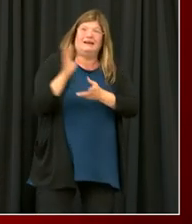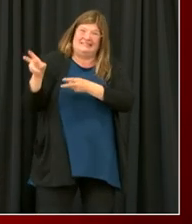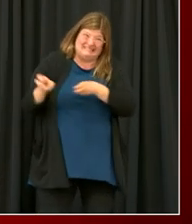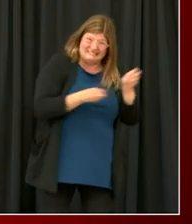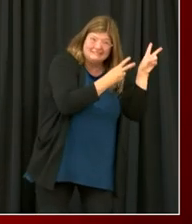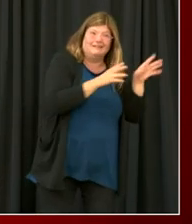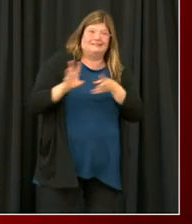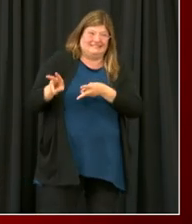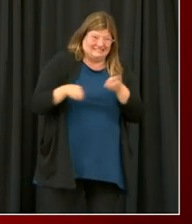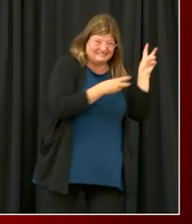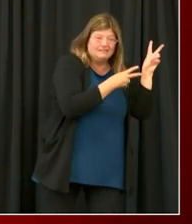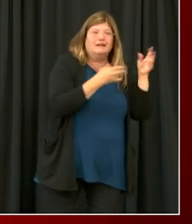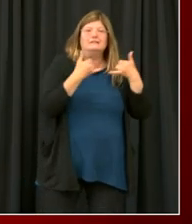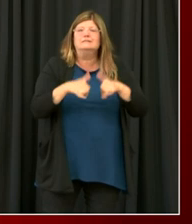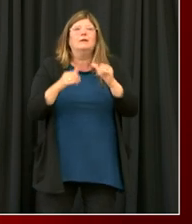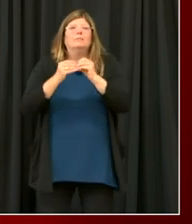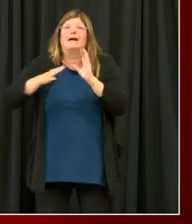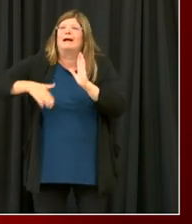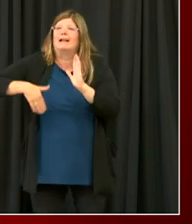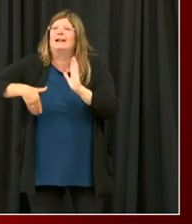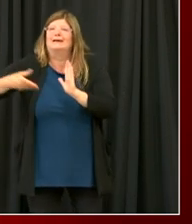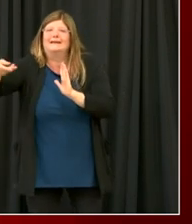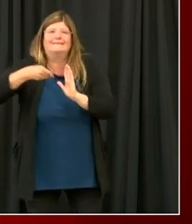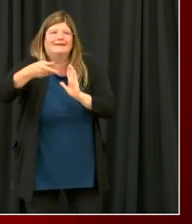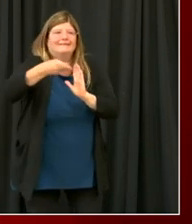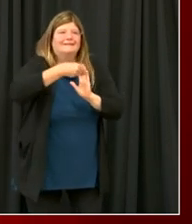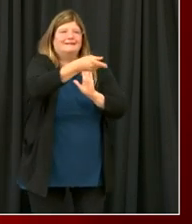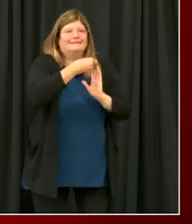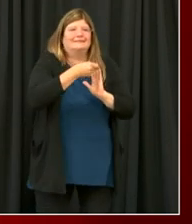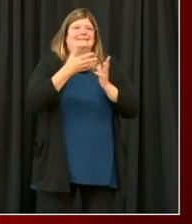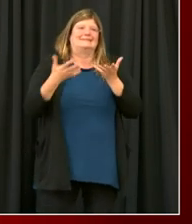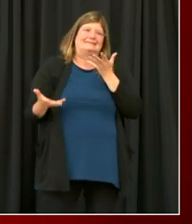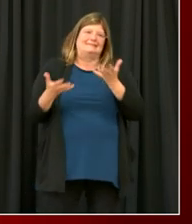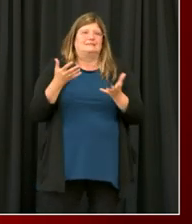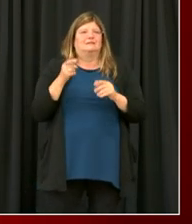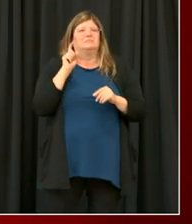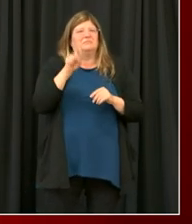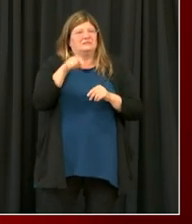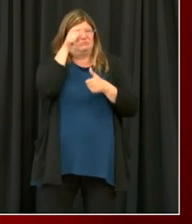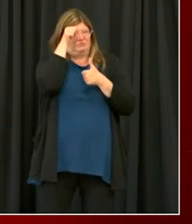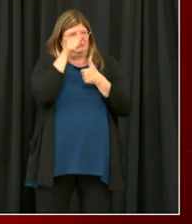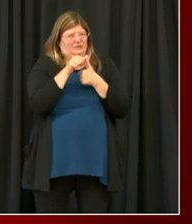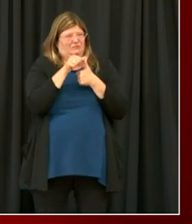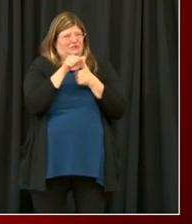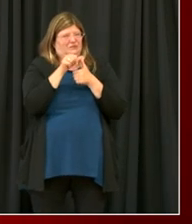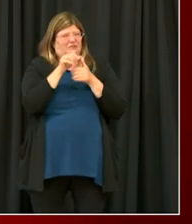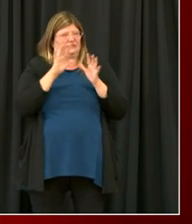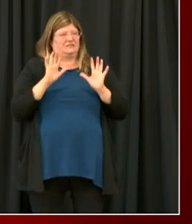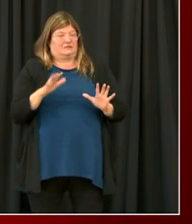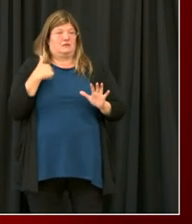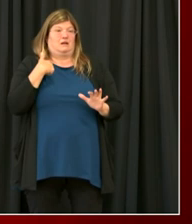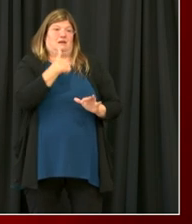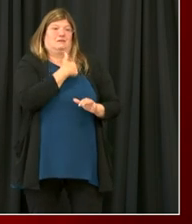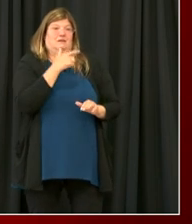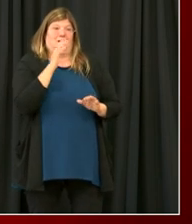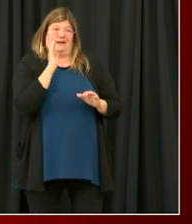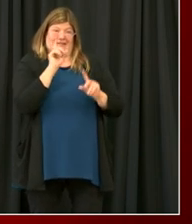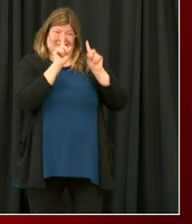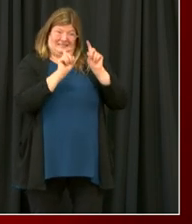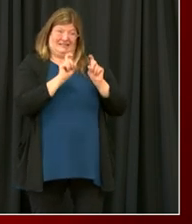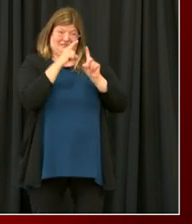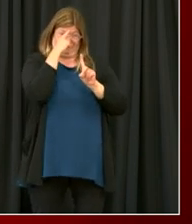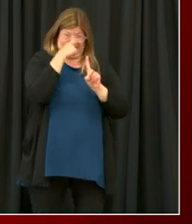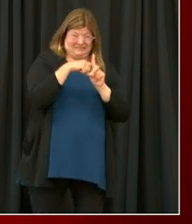definitively if it's reflected in the positivity numbers. You also have to remember that our test positivity rate is